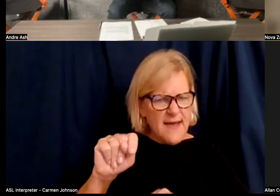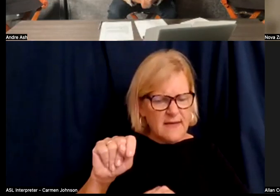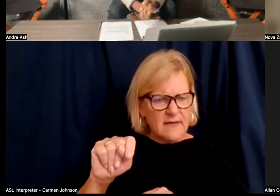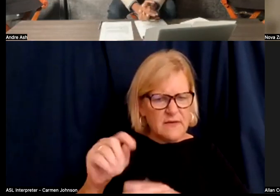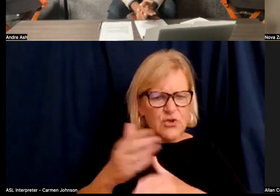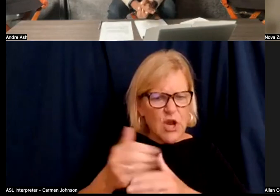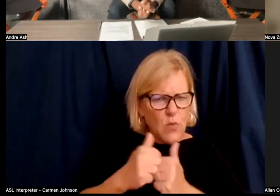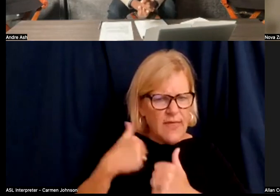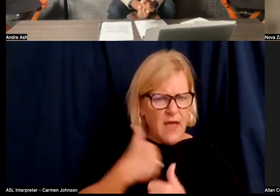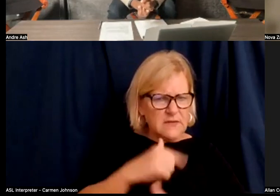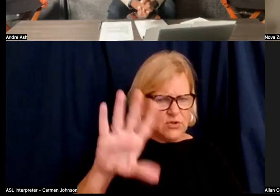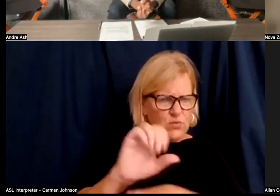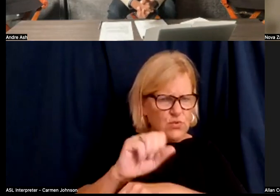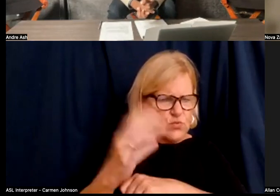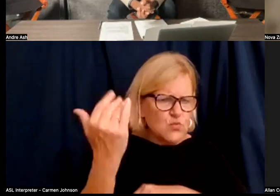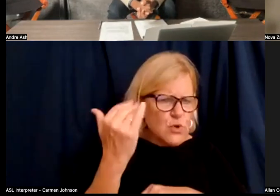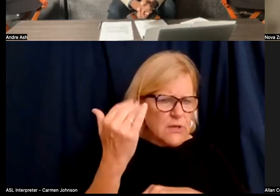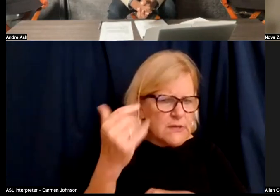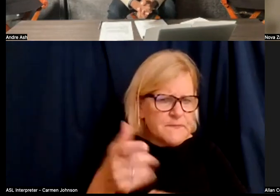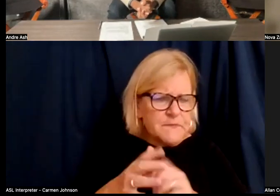us your work, Allan?